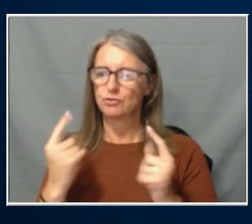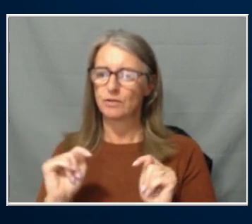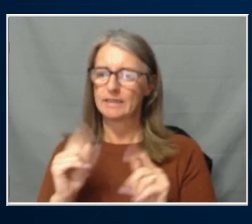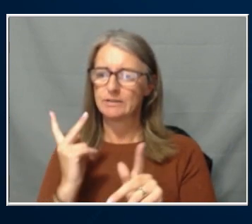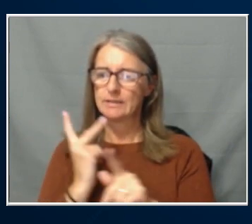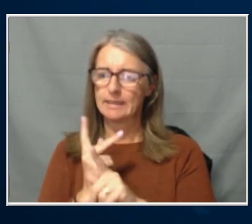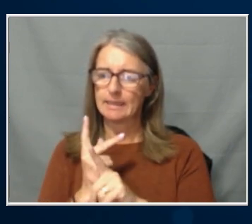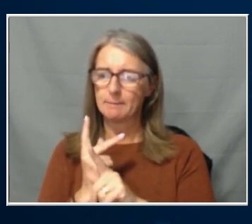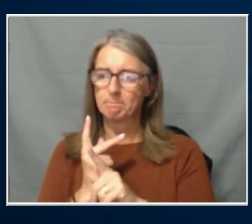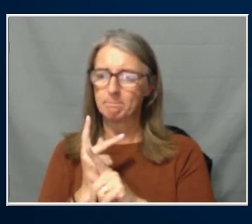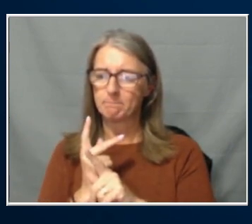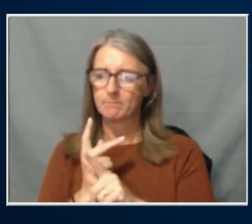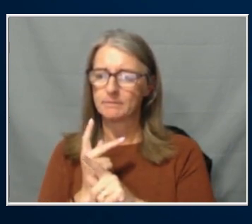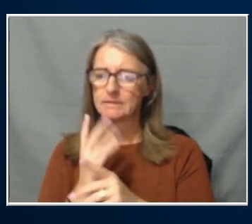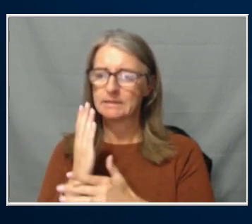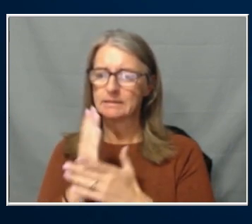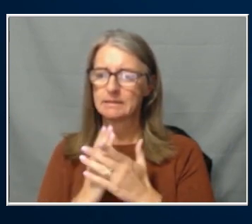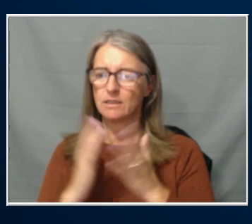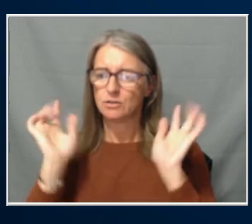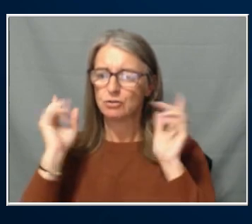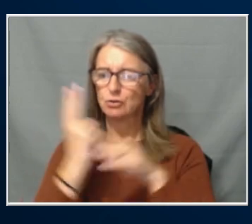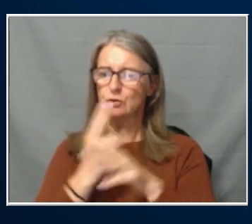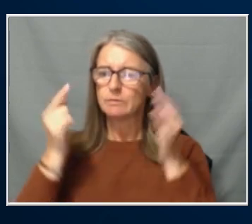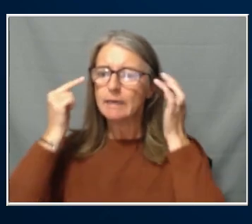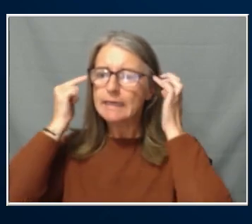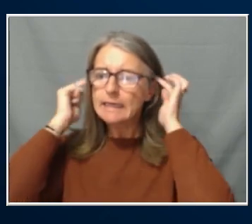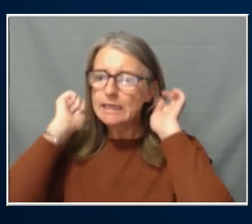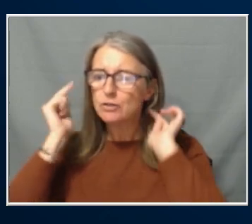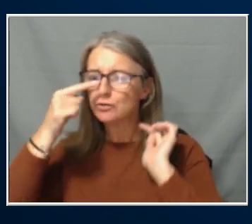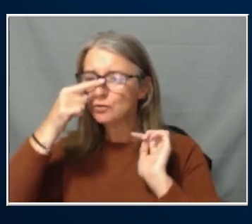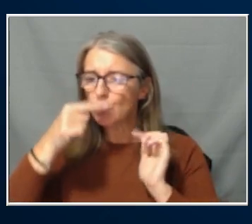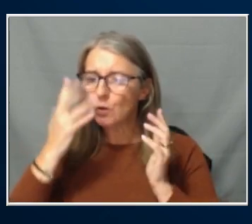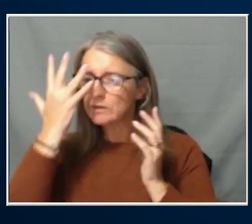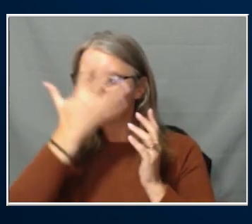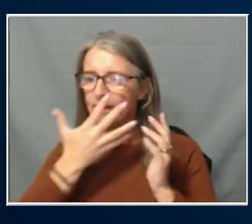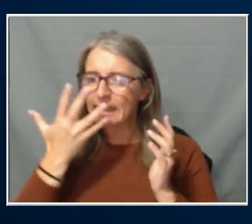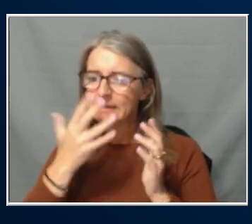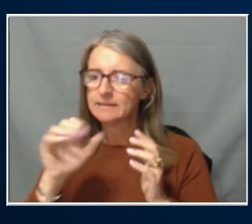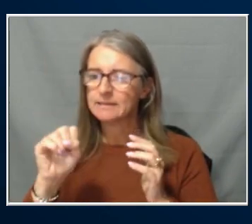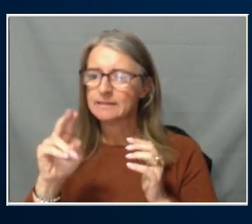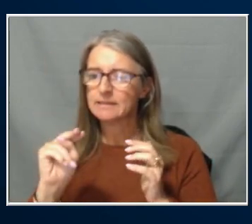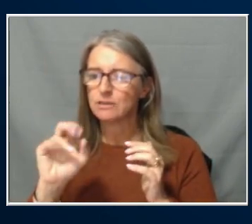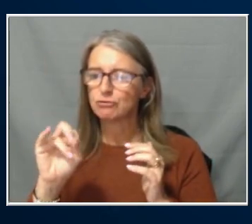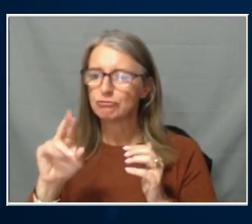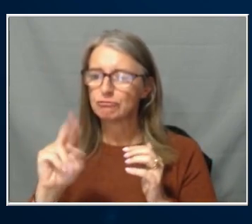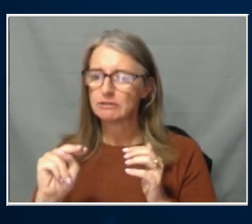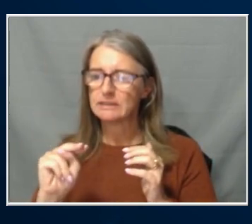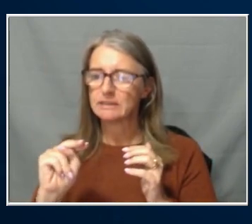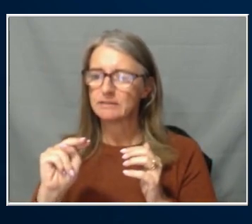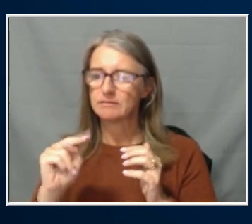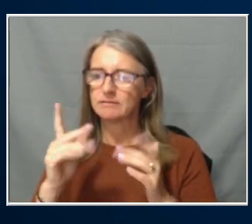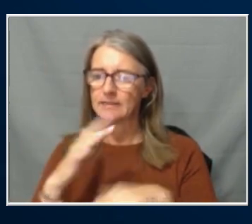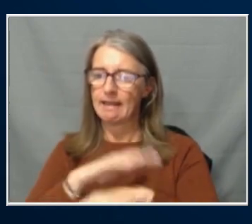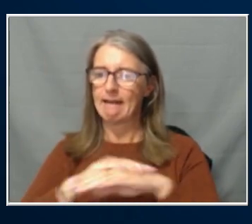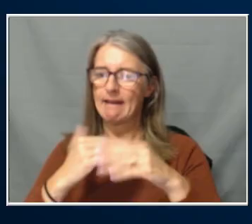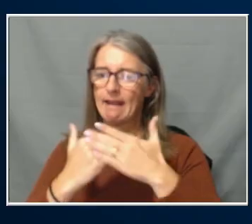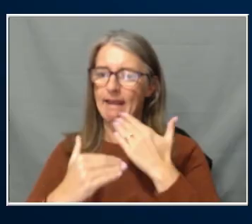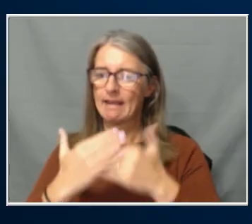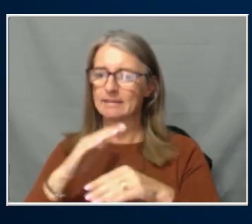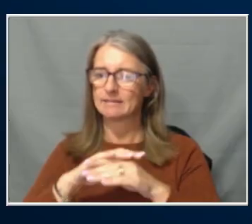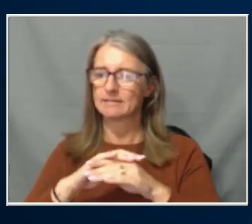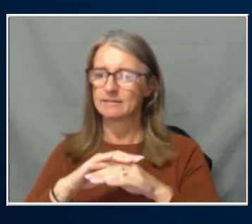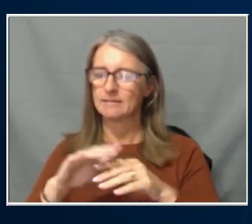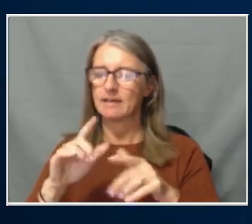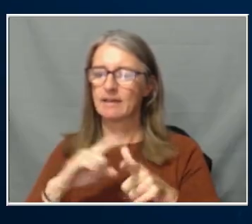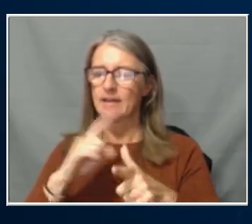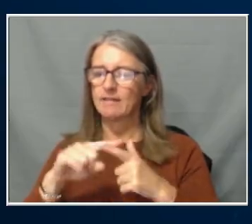keep sunblock on my ears, nose, face, hands. So kind of the tips,